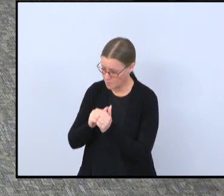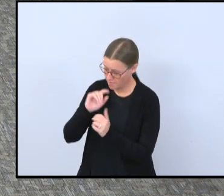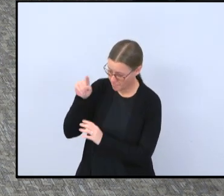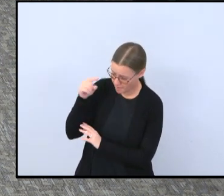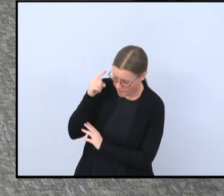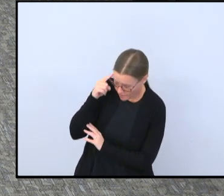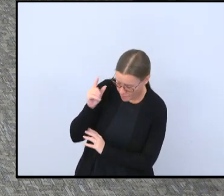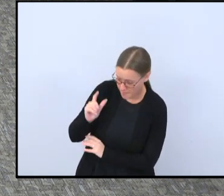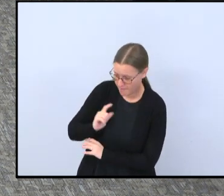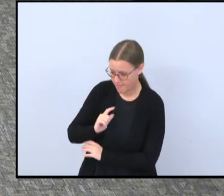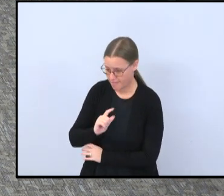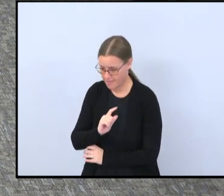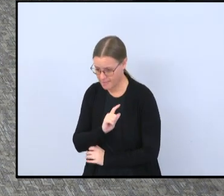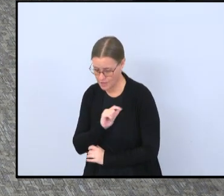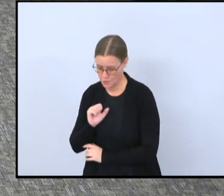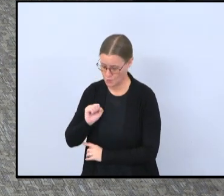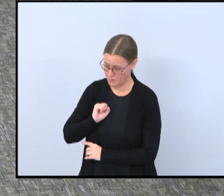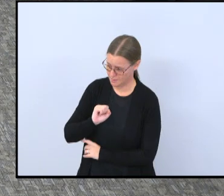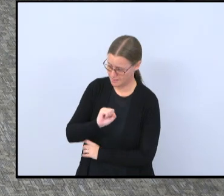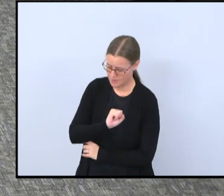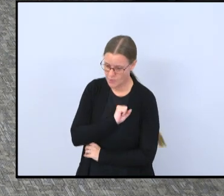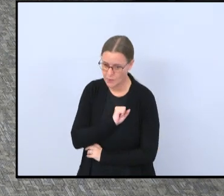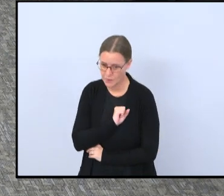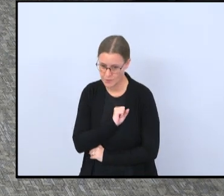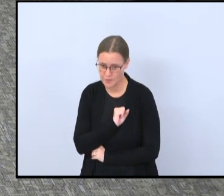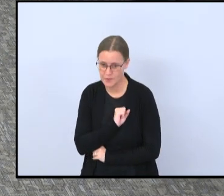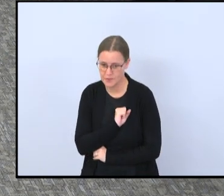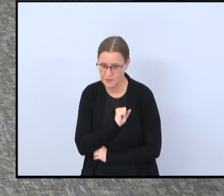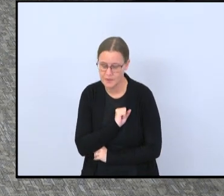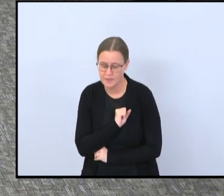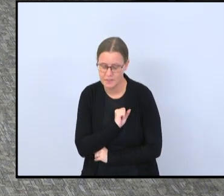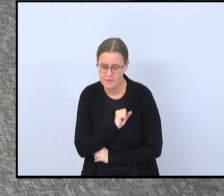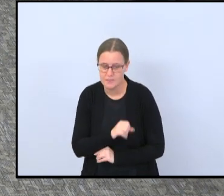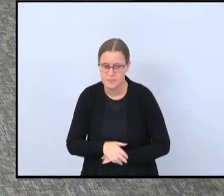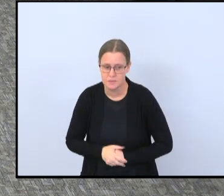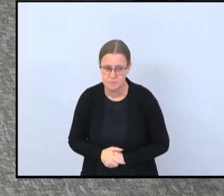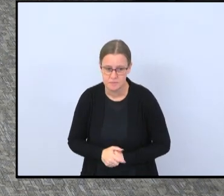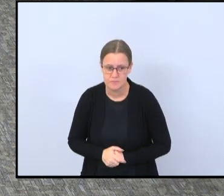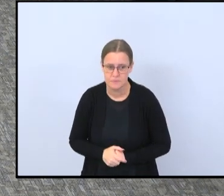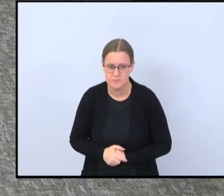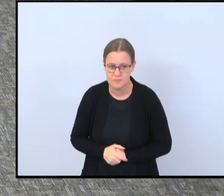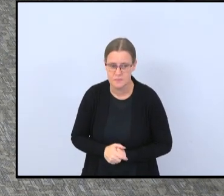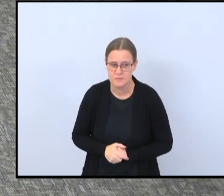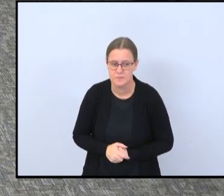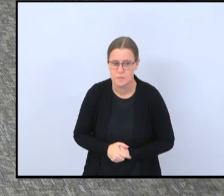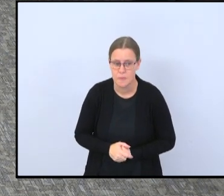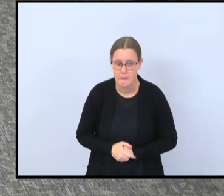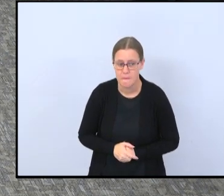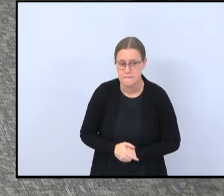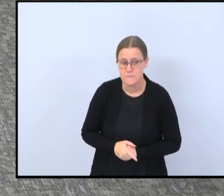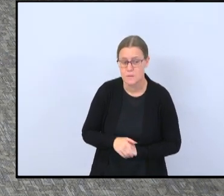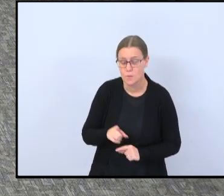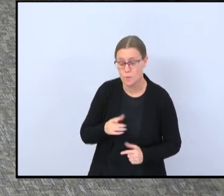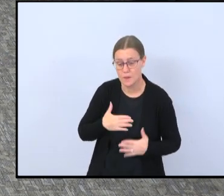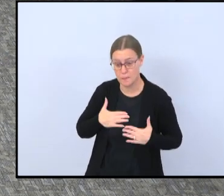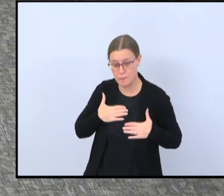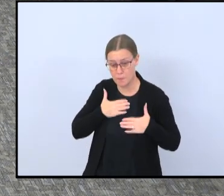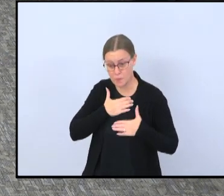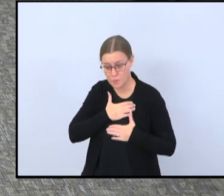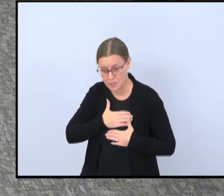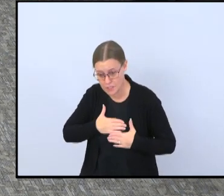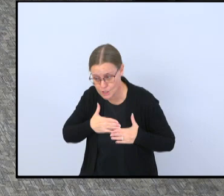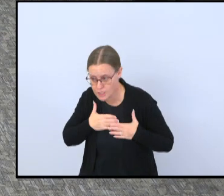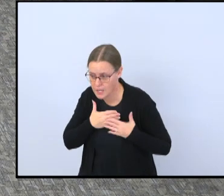talking to our state senator, and while we appreciate the things that they are doing to help